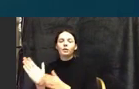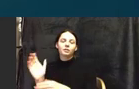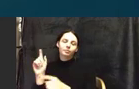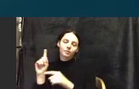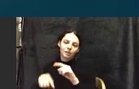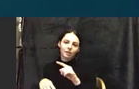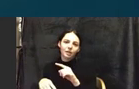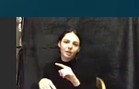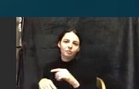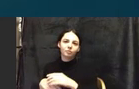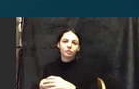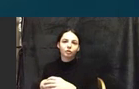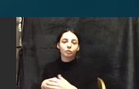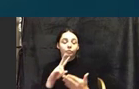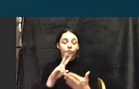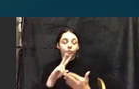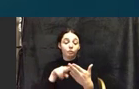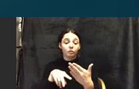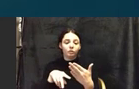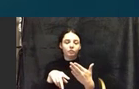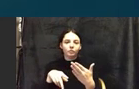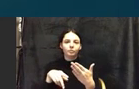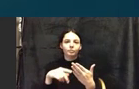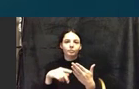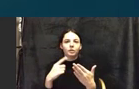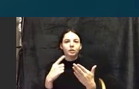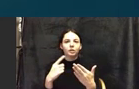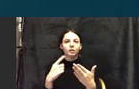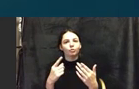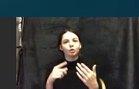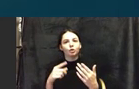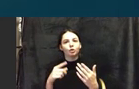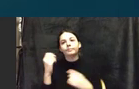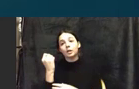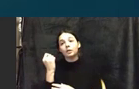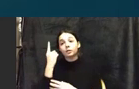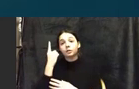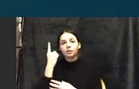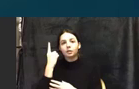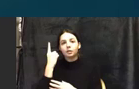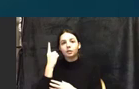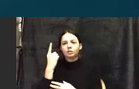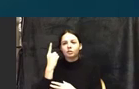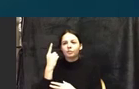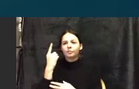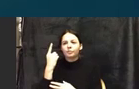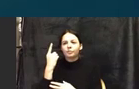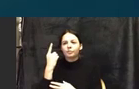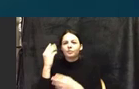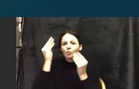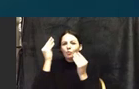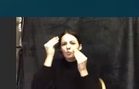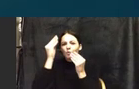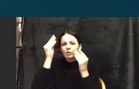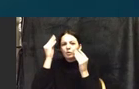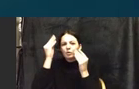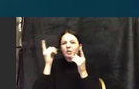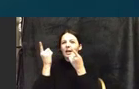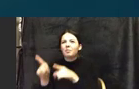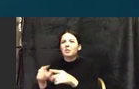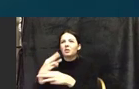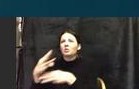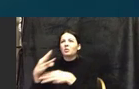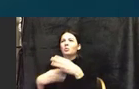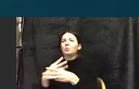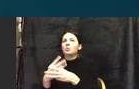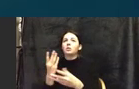for understanding. How many times have you wondered what was going on in the world and decided, you know what, I should read about this? Whether